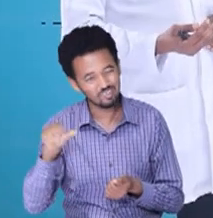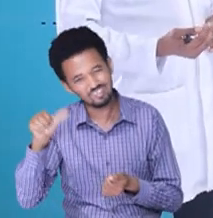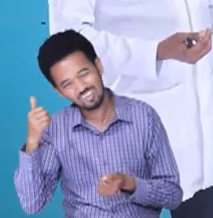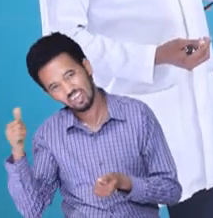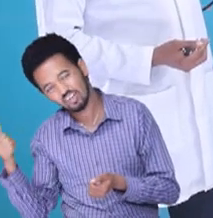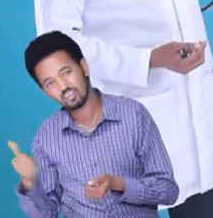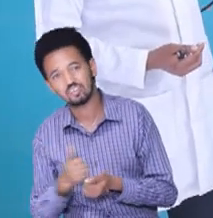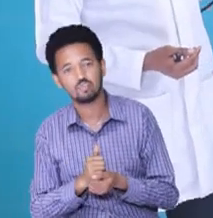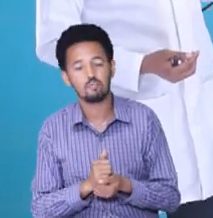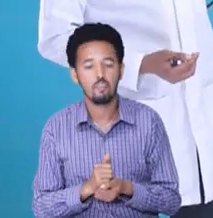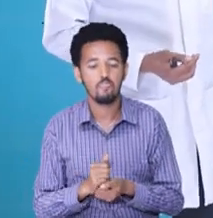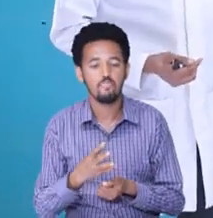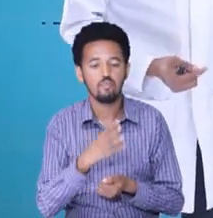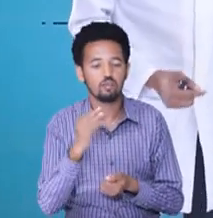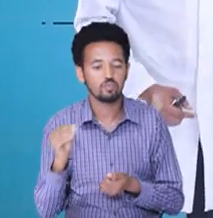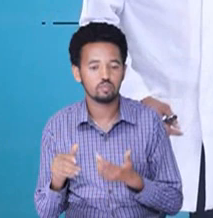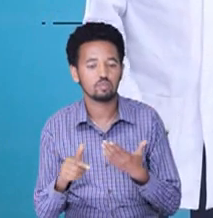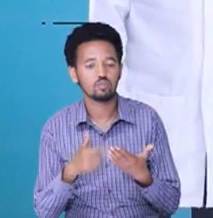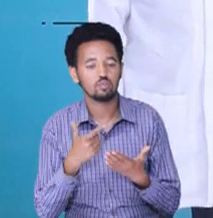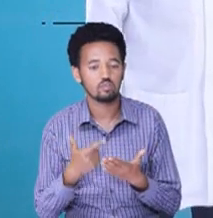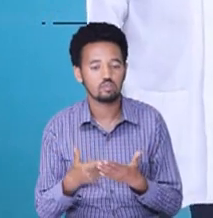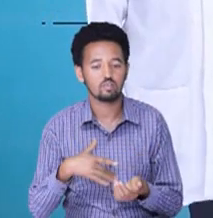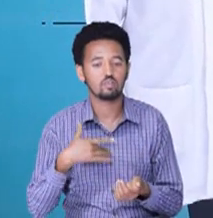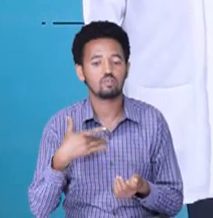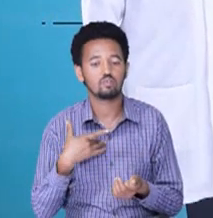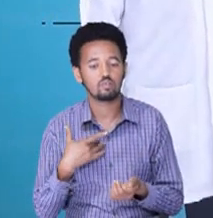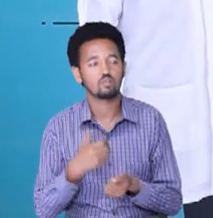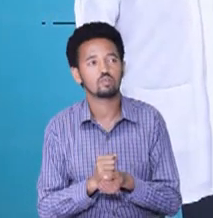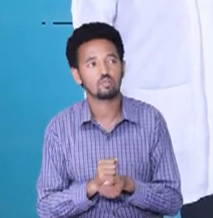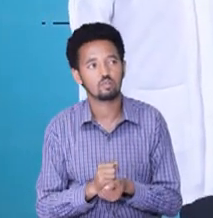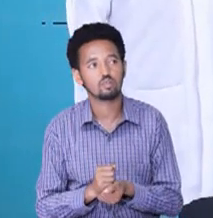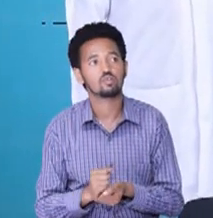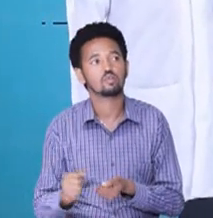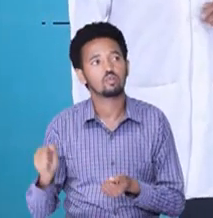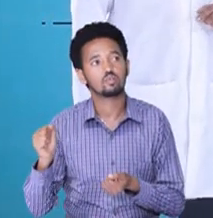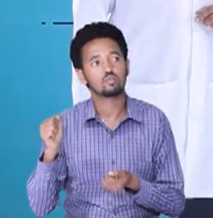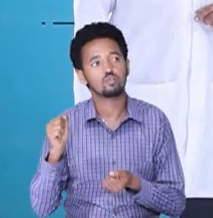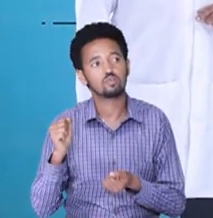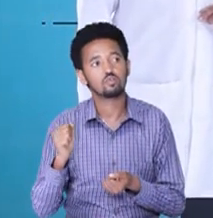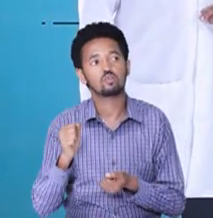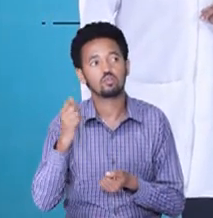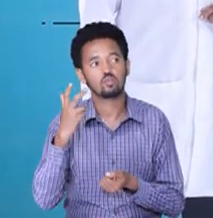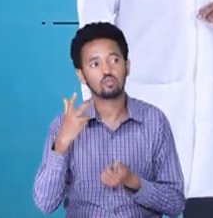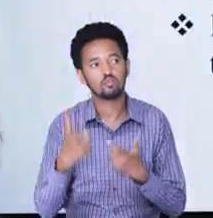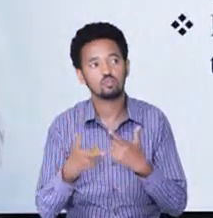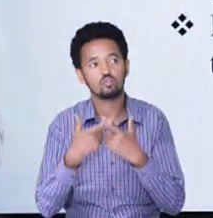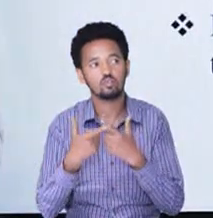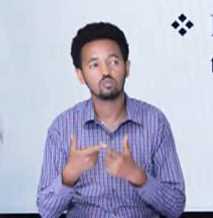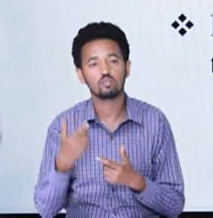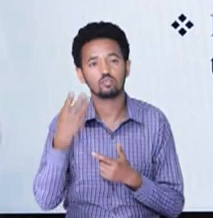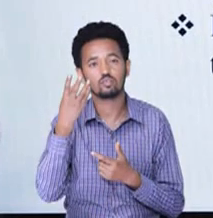peasant. Then it had no meat since 1640 up to 1788 to